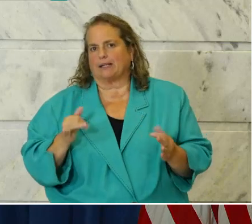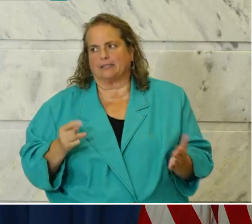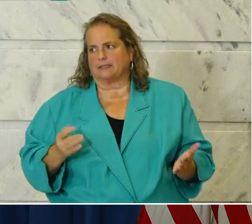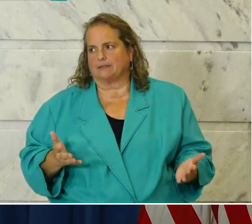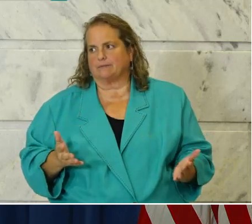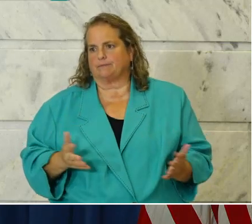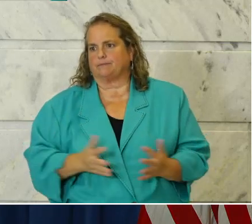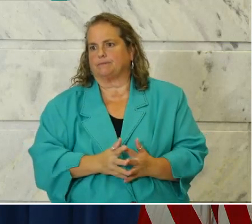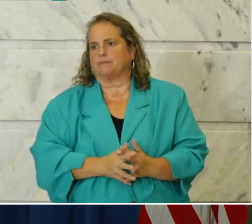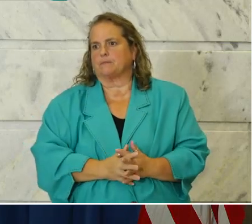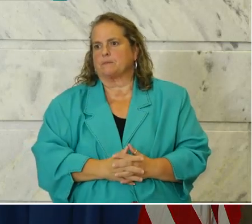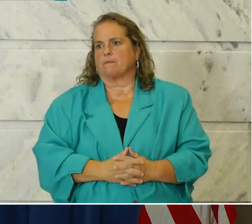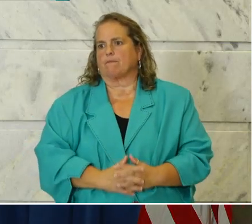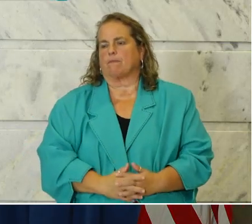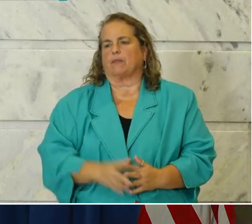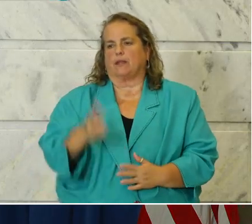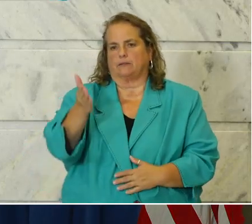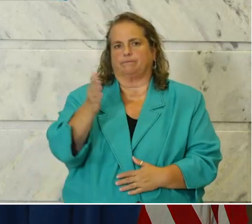the computer system.